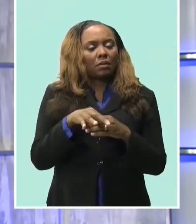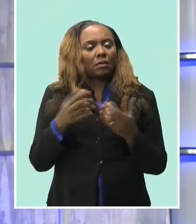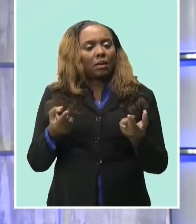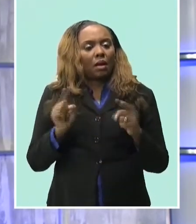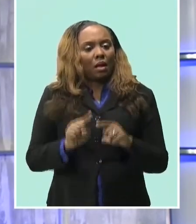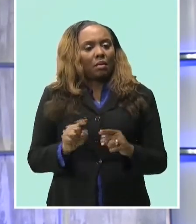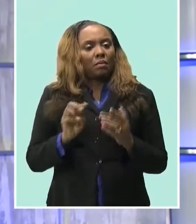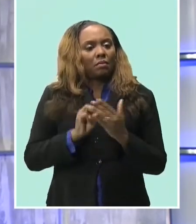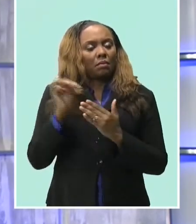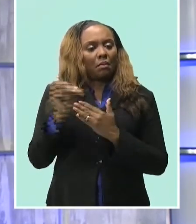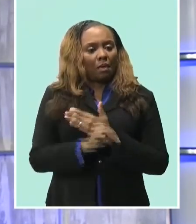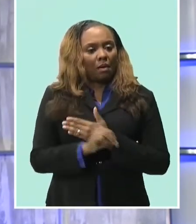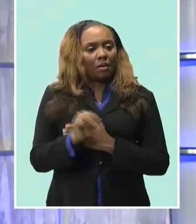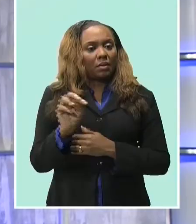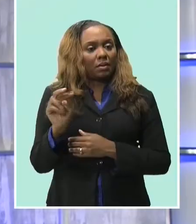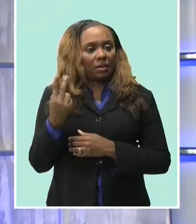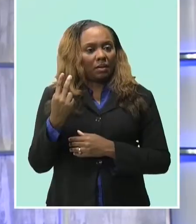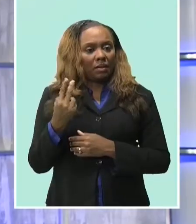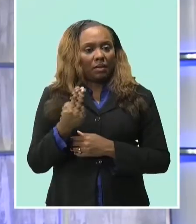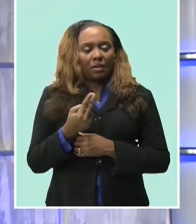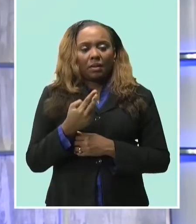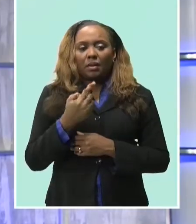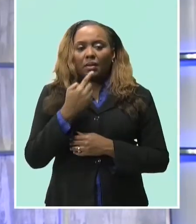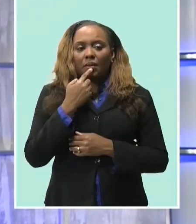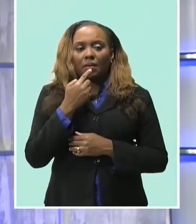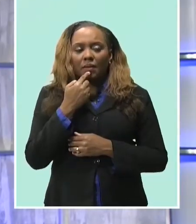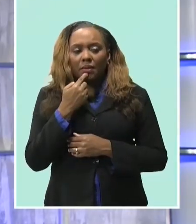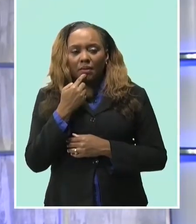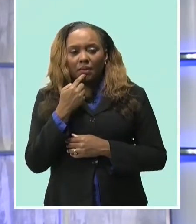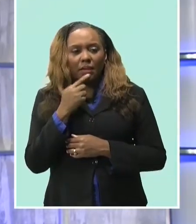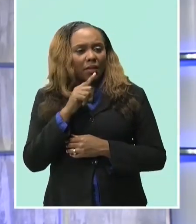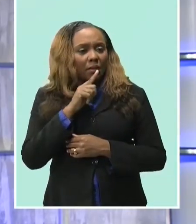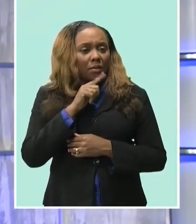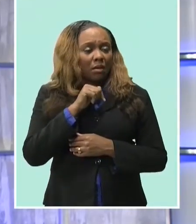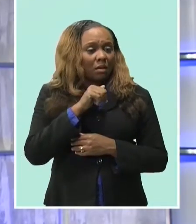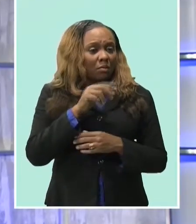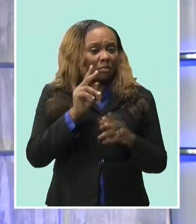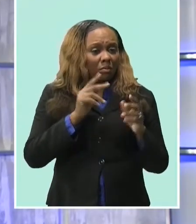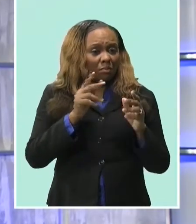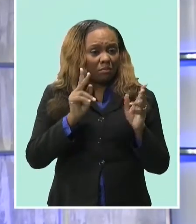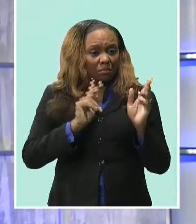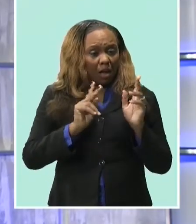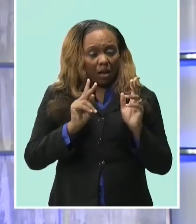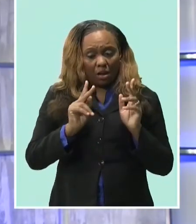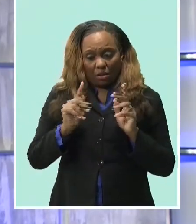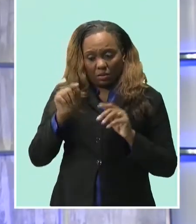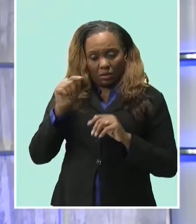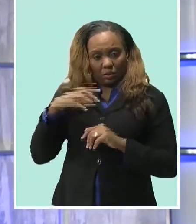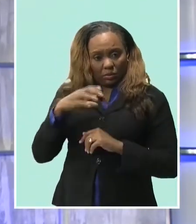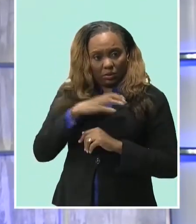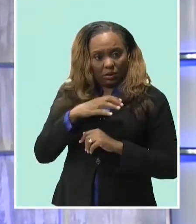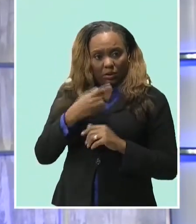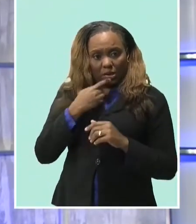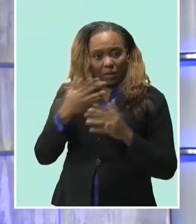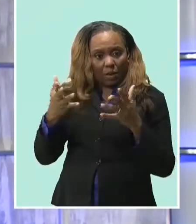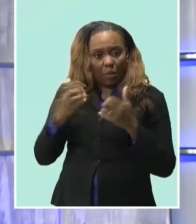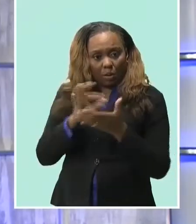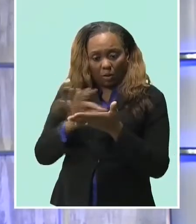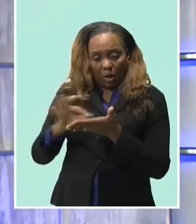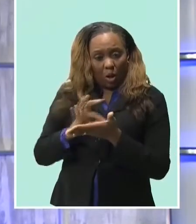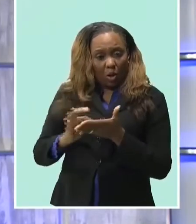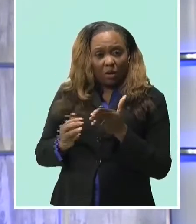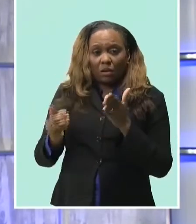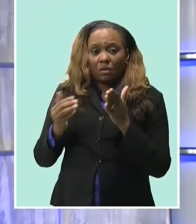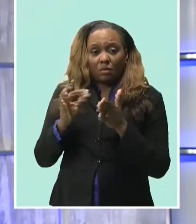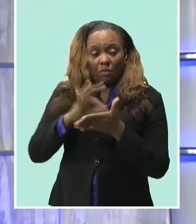party says it views as absolute hypocrisy the private sector commission's condemnation of a national recount of votes. We have a